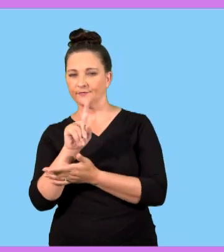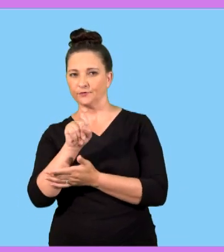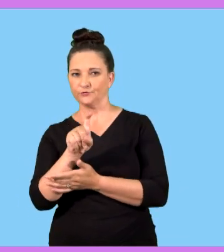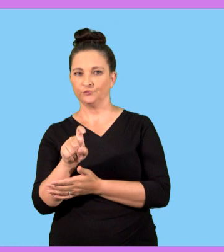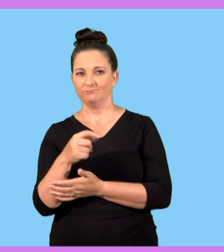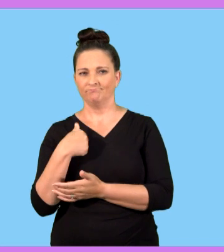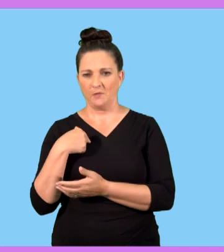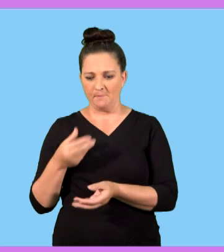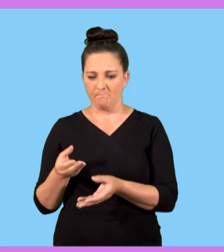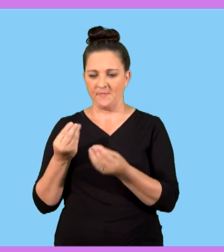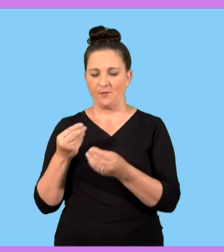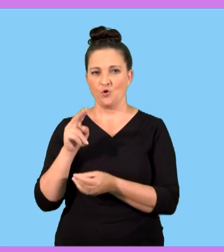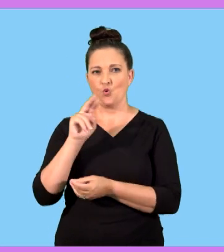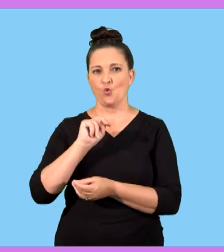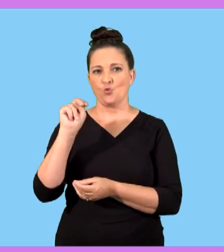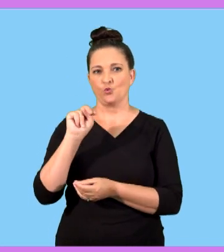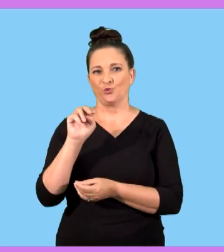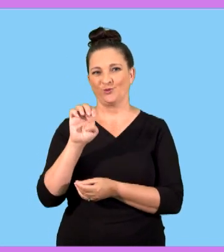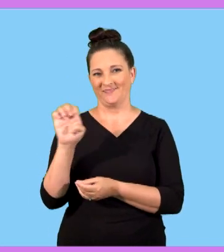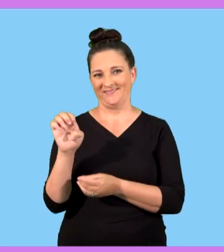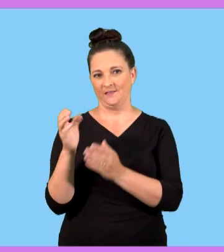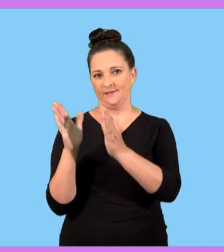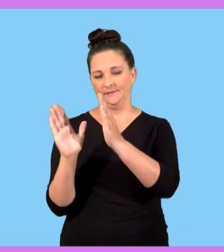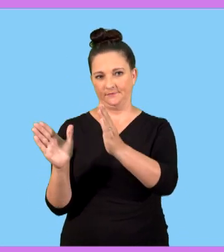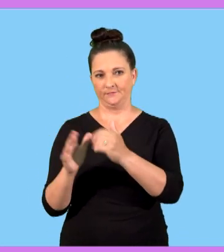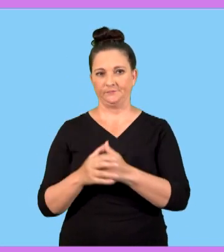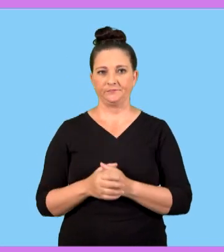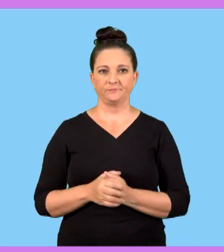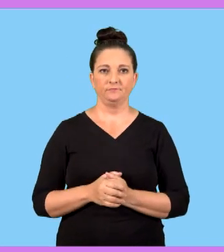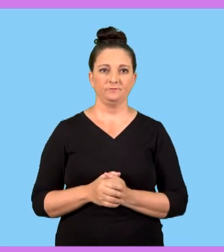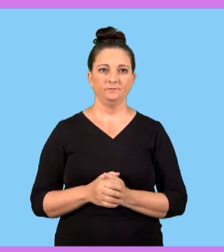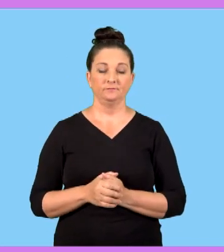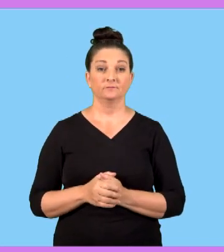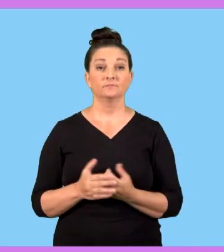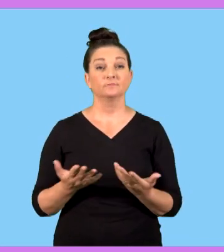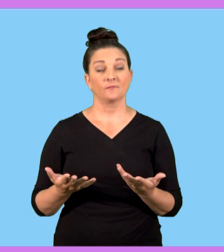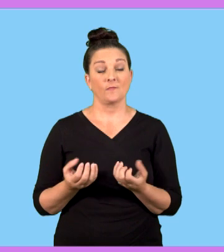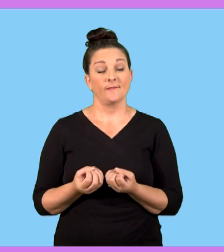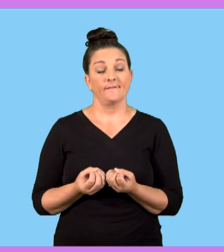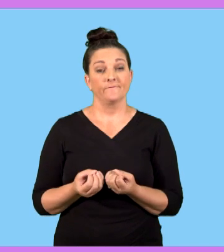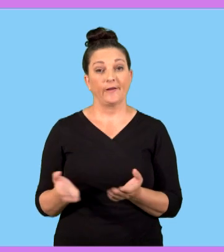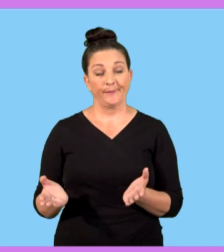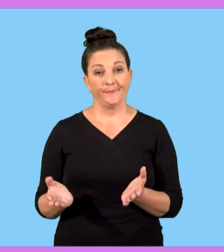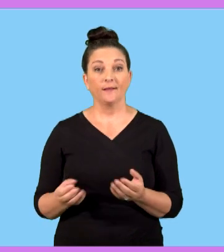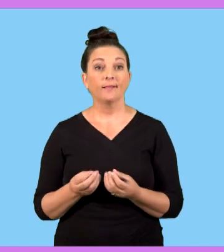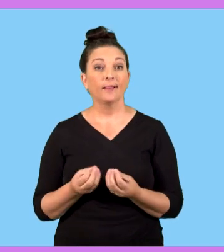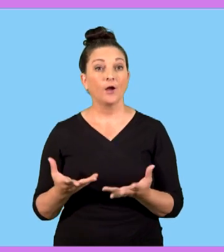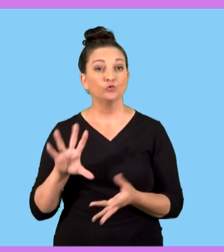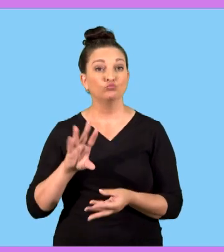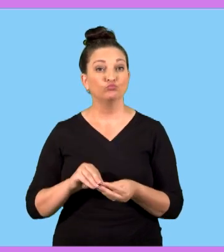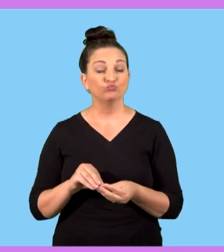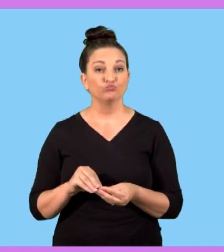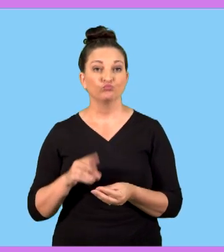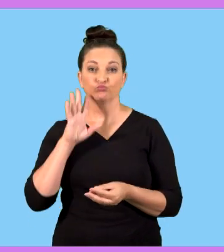I found northeast. Now I must see how many available seats or the total number of available